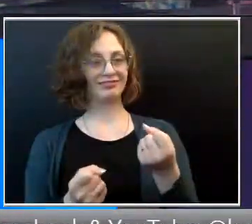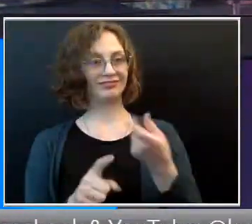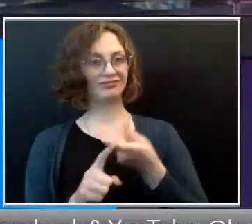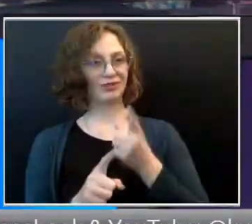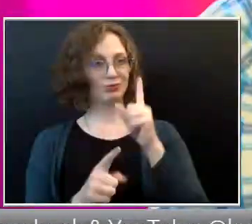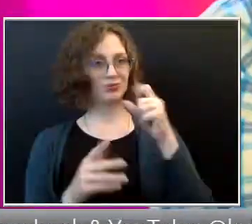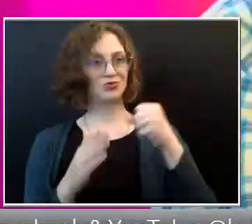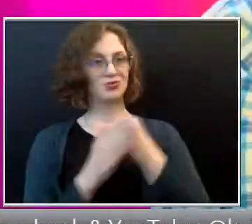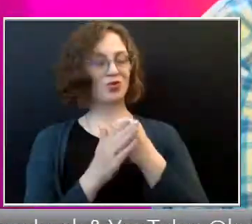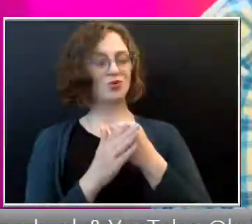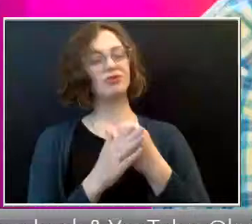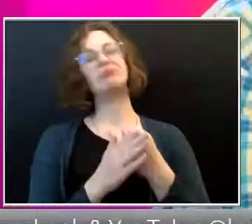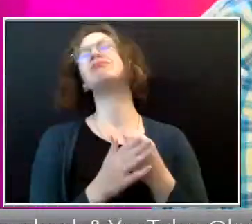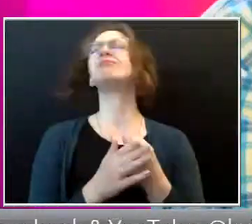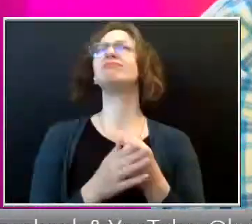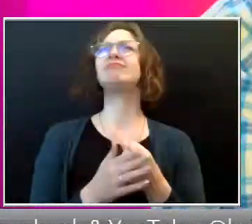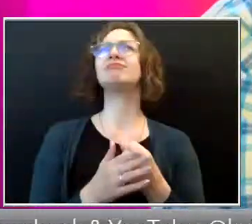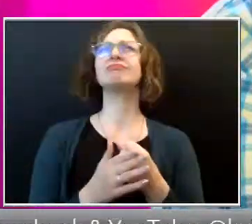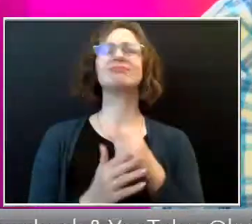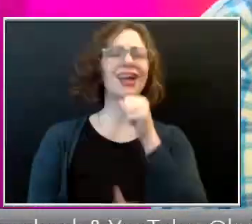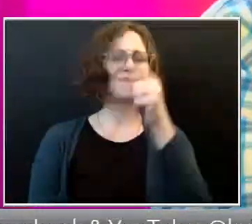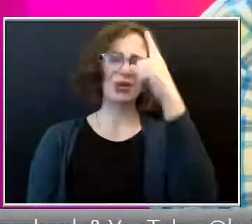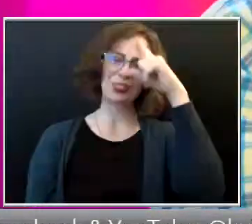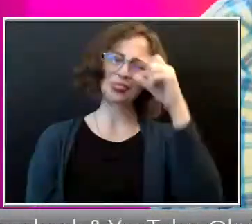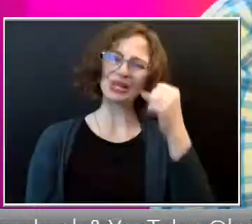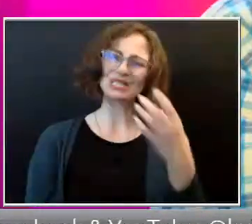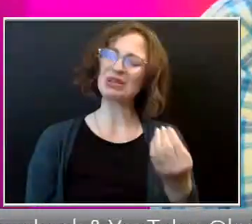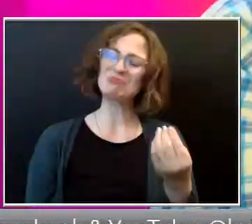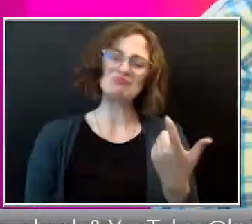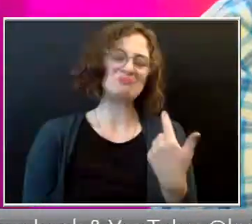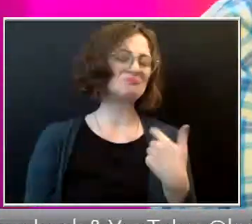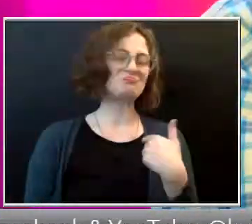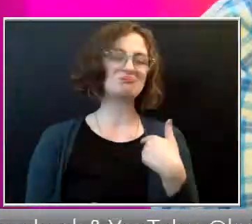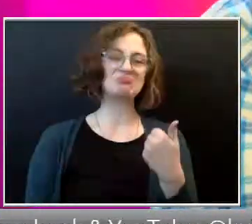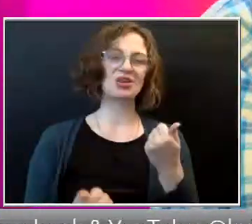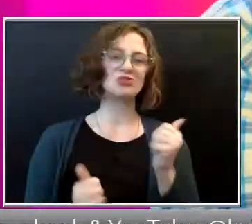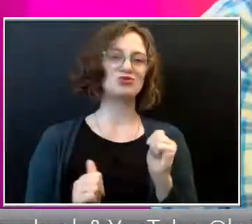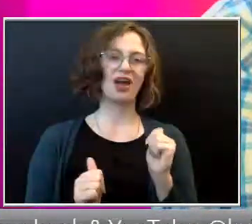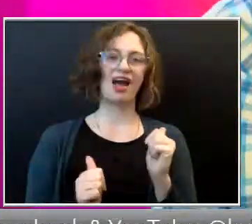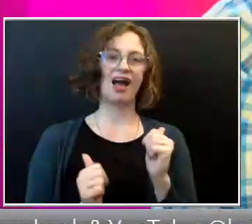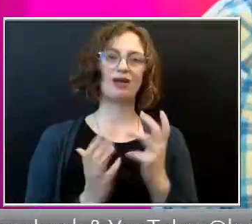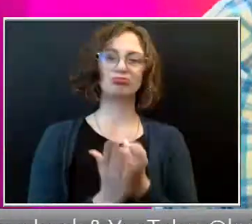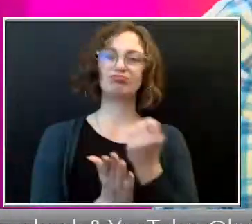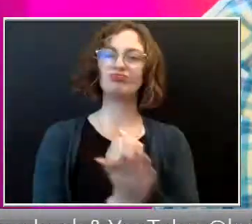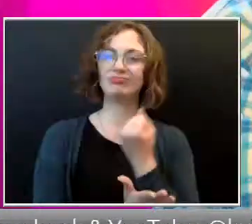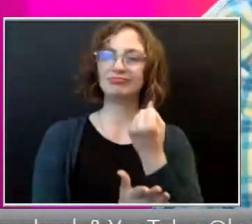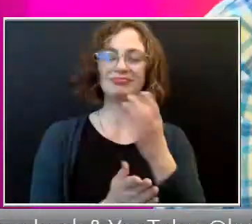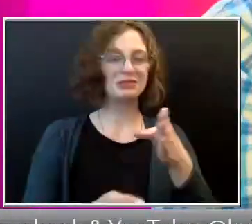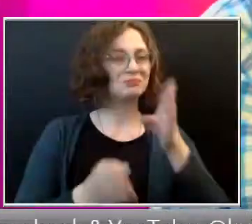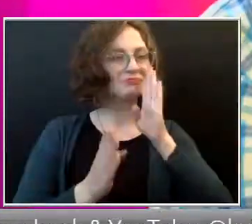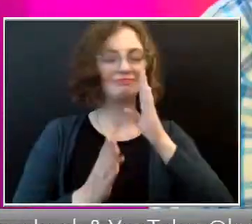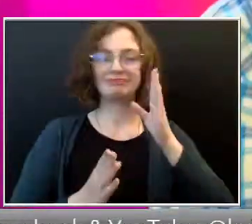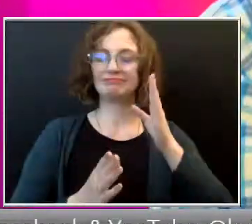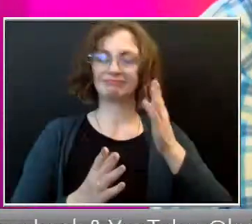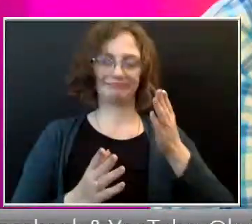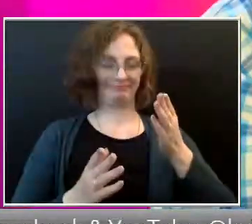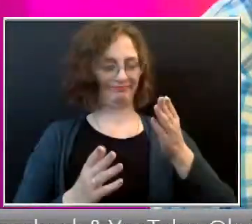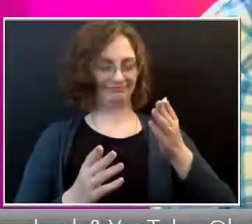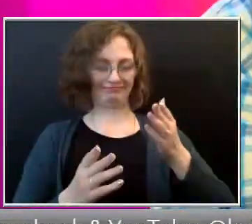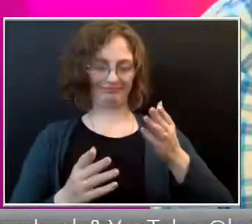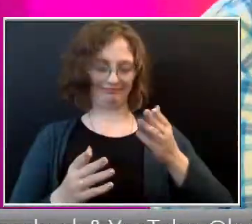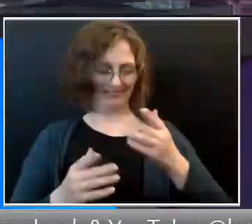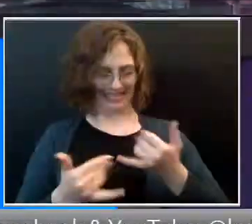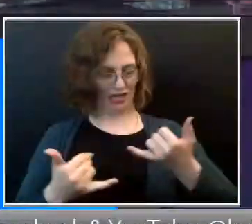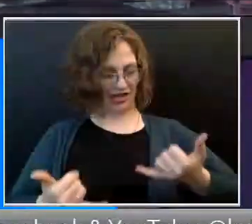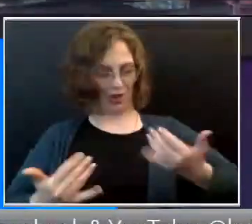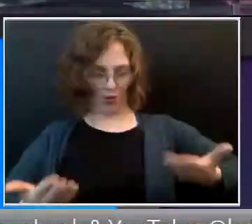I don't think so. I just try and be present for the family and do what we can to enjoy our time together. Those